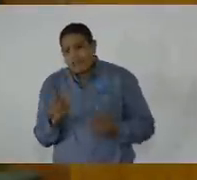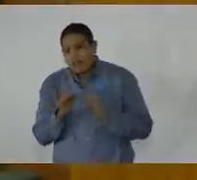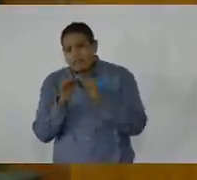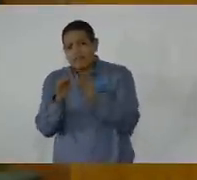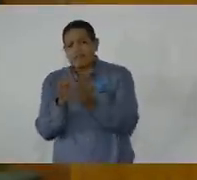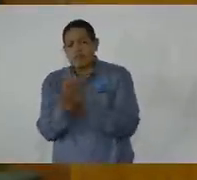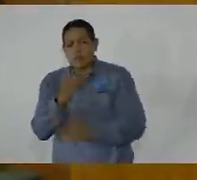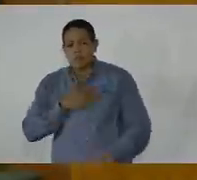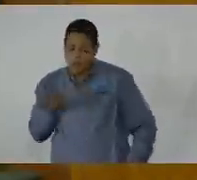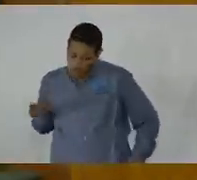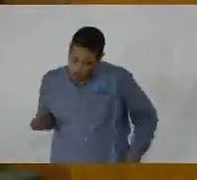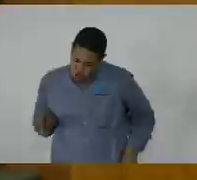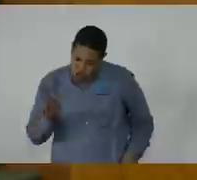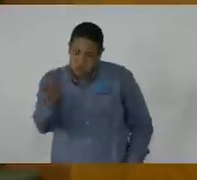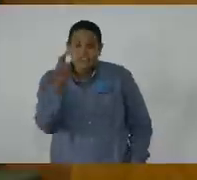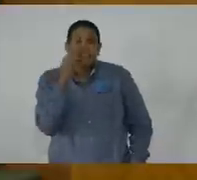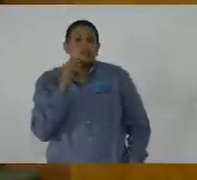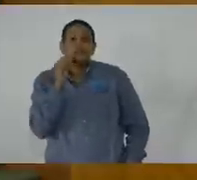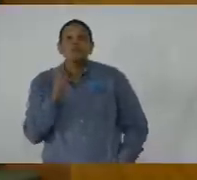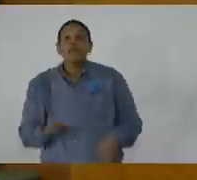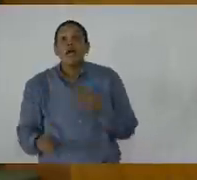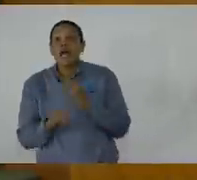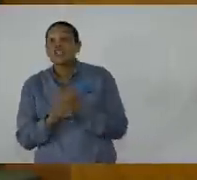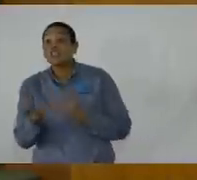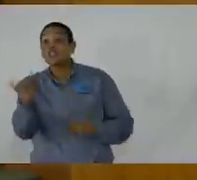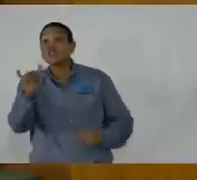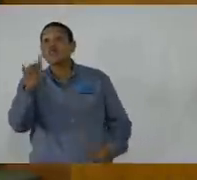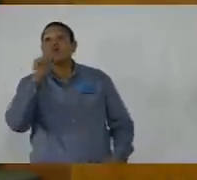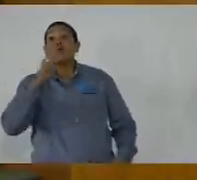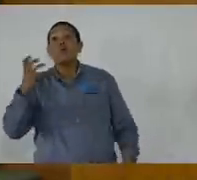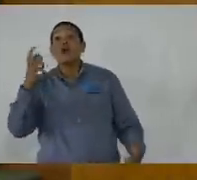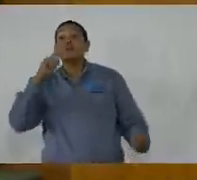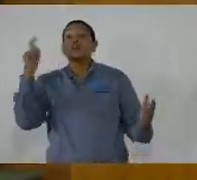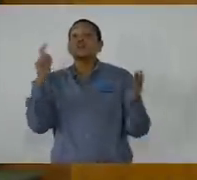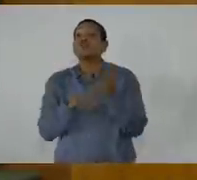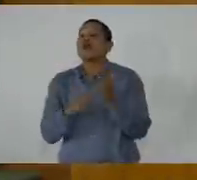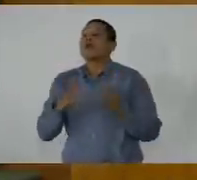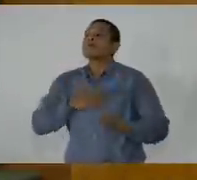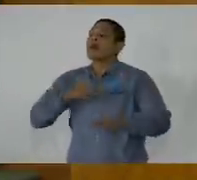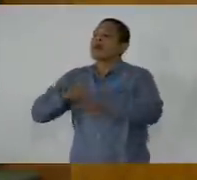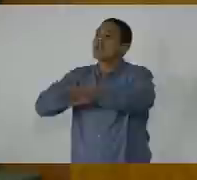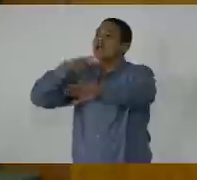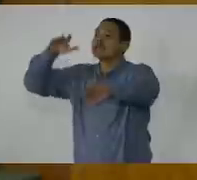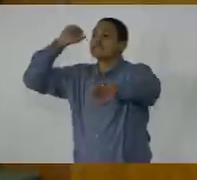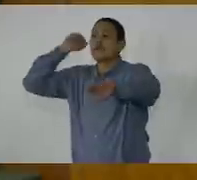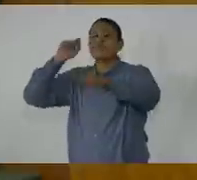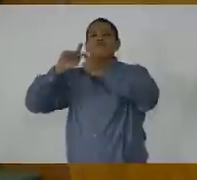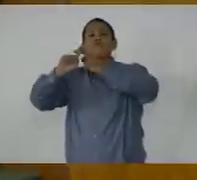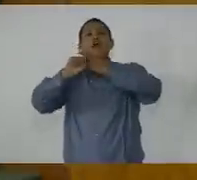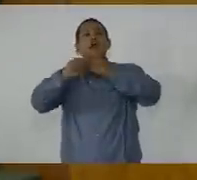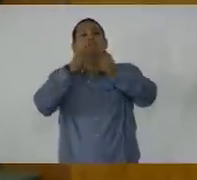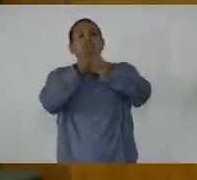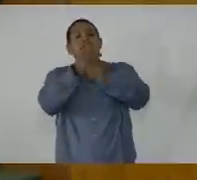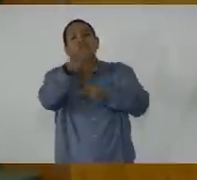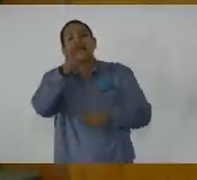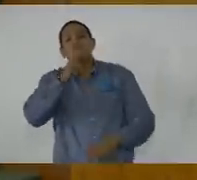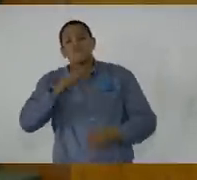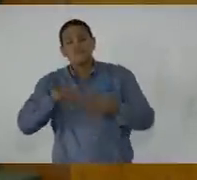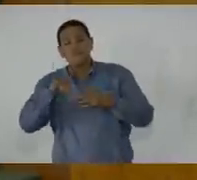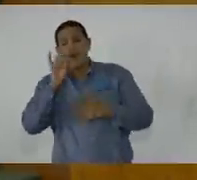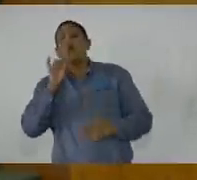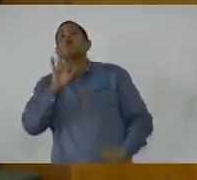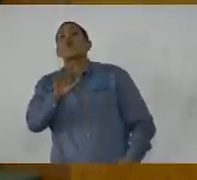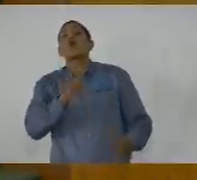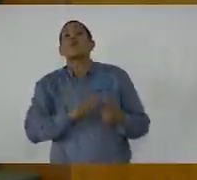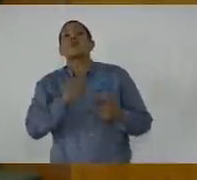journey. I also would like to recognize my long-standing friend, the founder